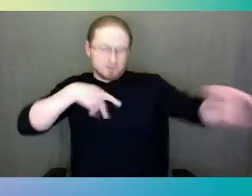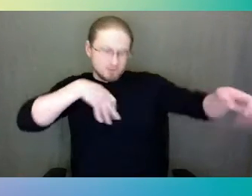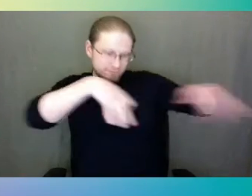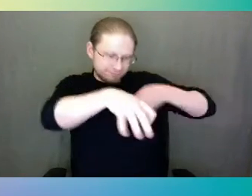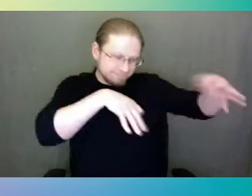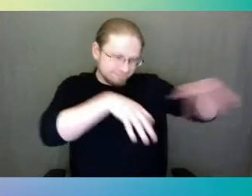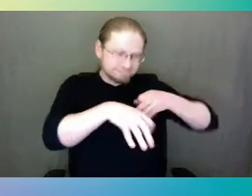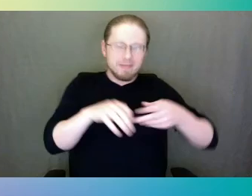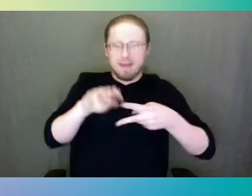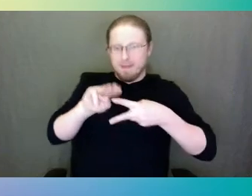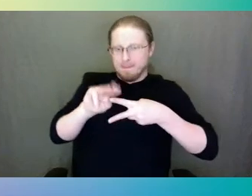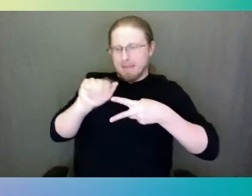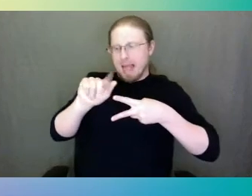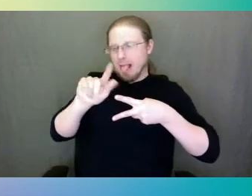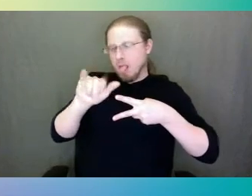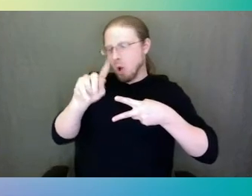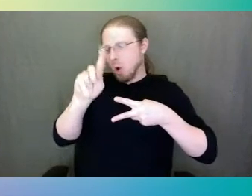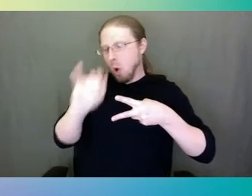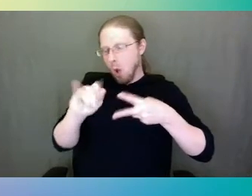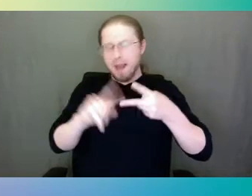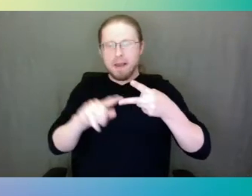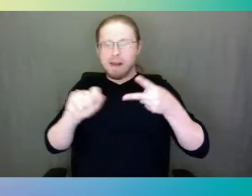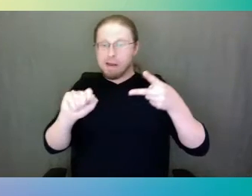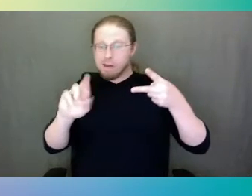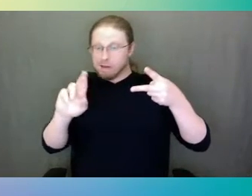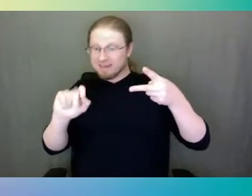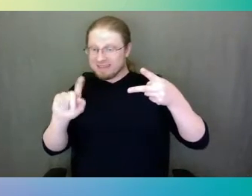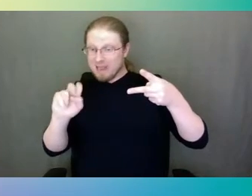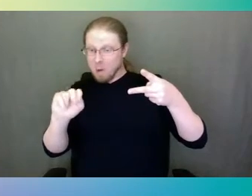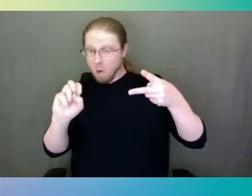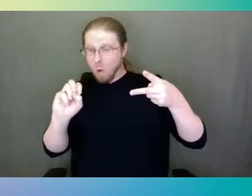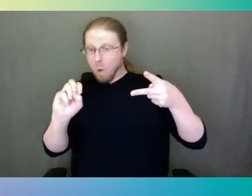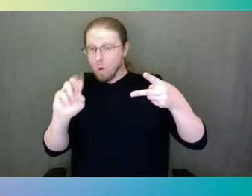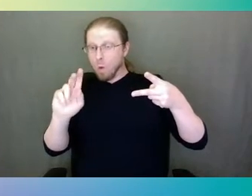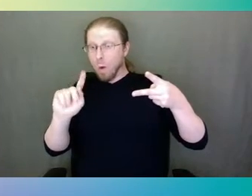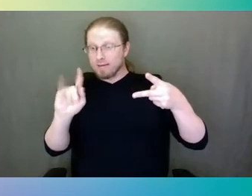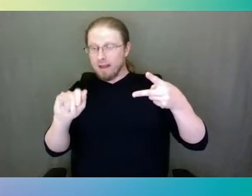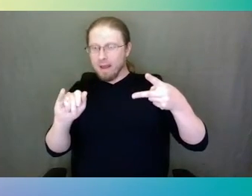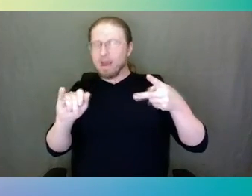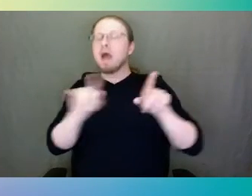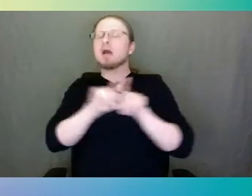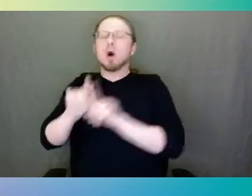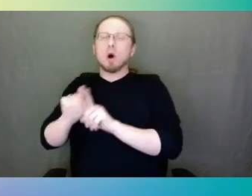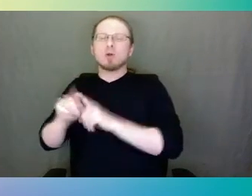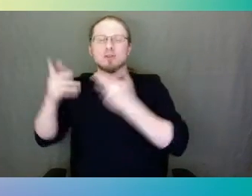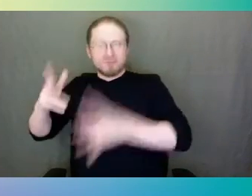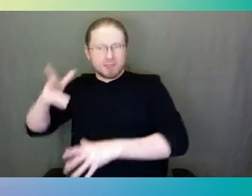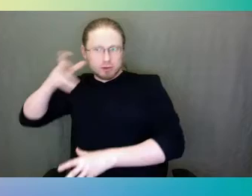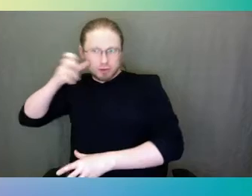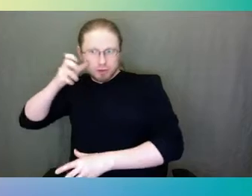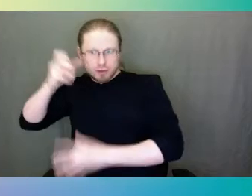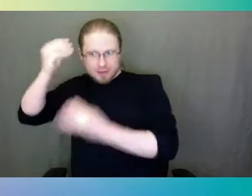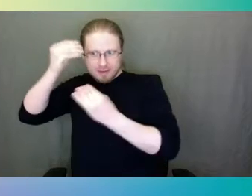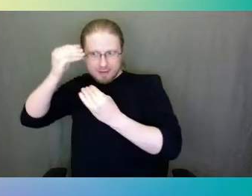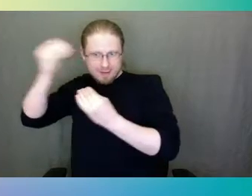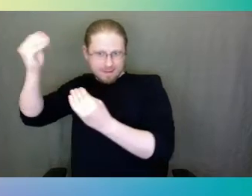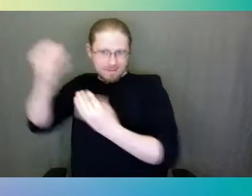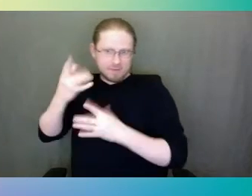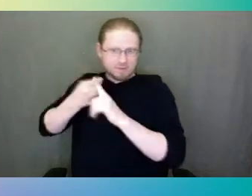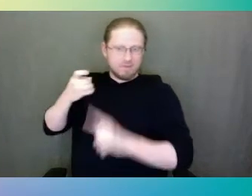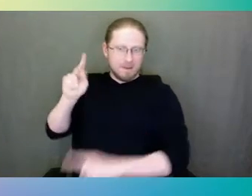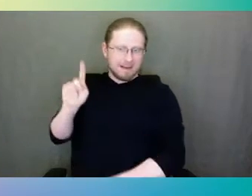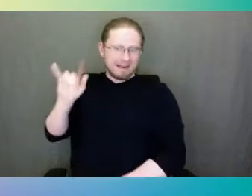we have heard from Kathy how people perceived sex over the past couple thousand years, let's look at how